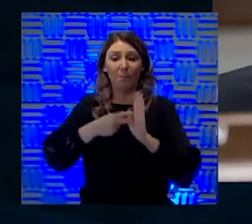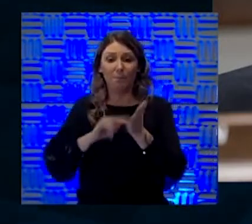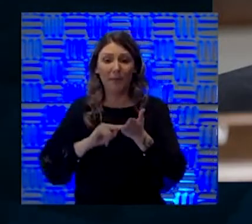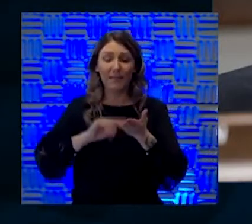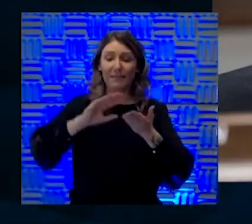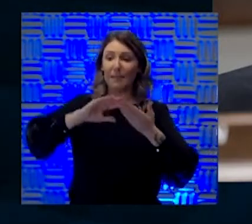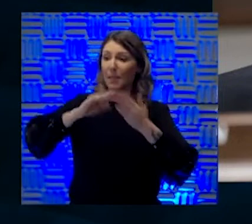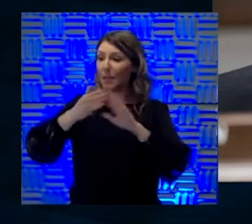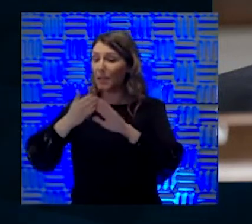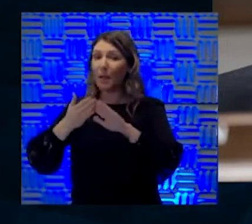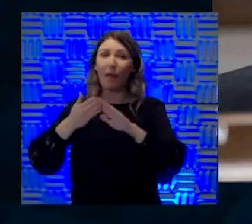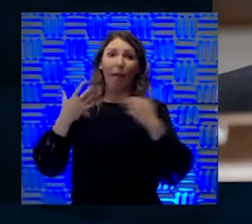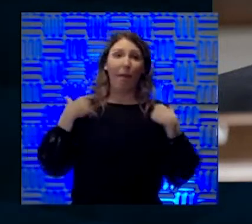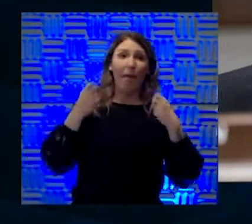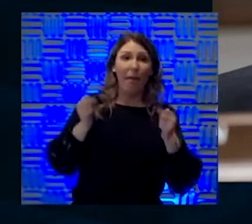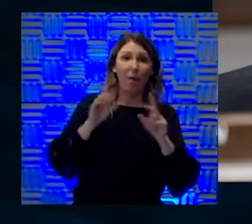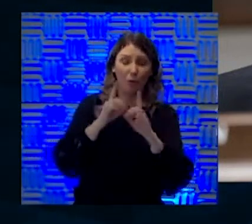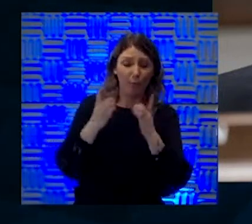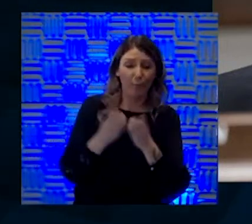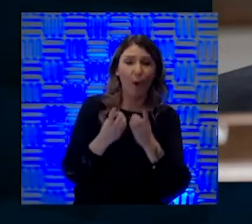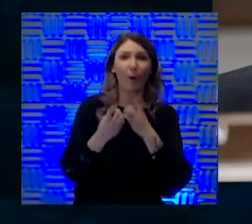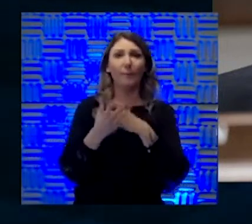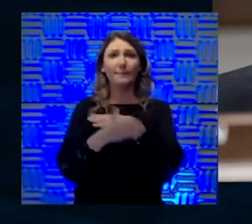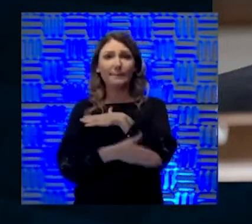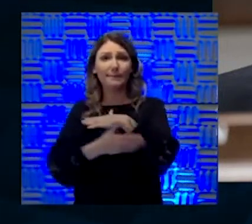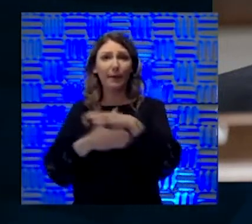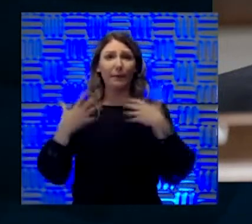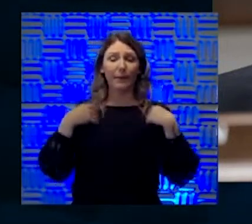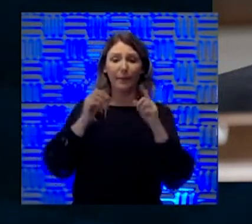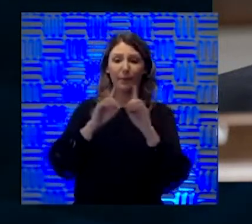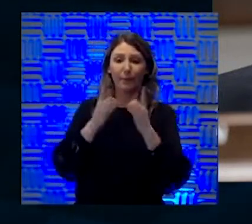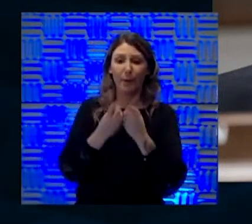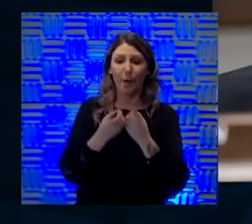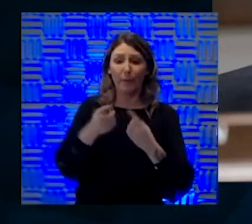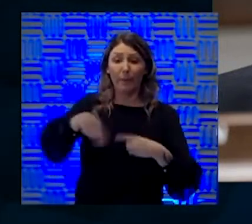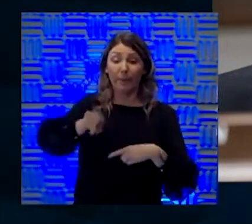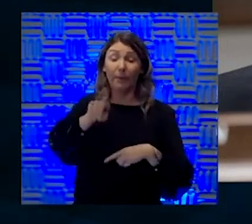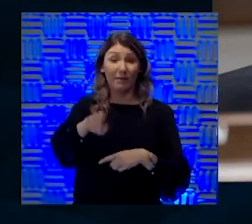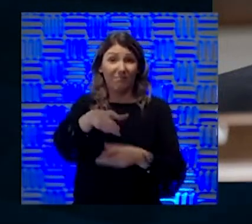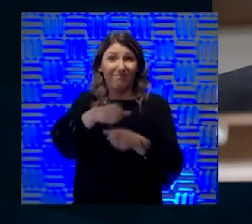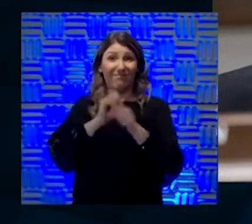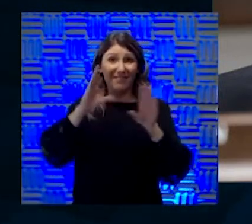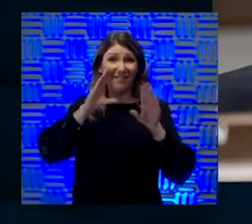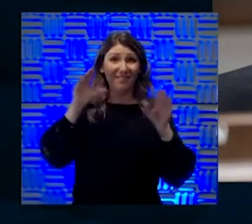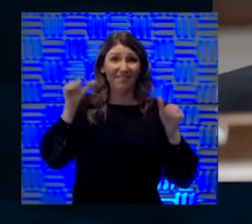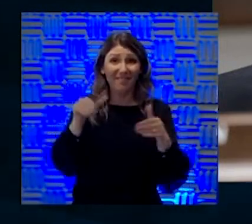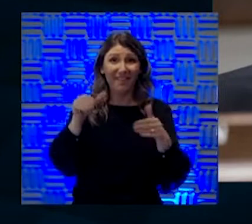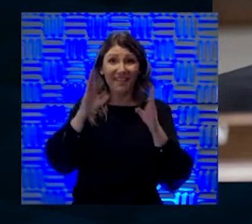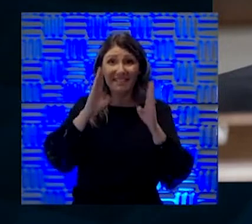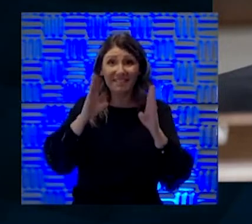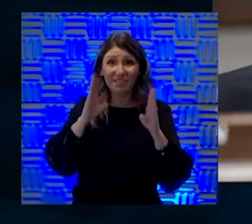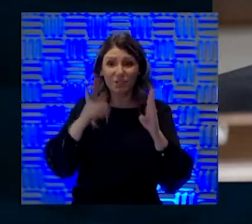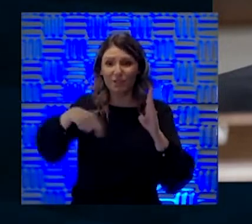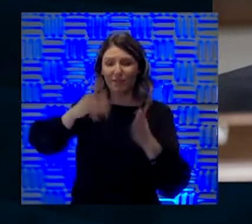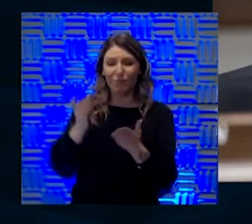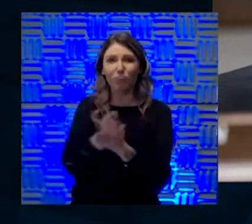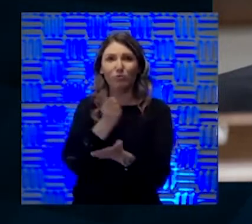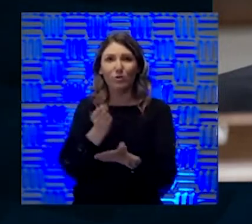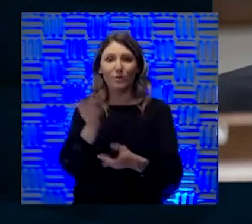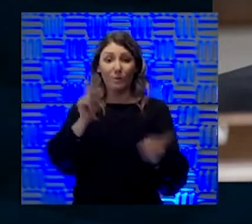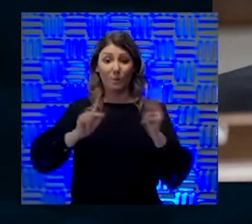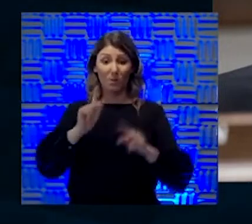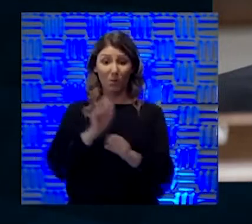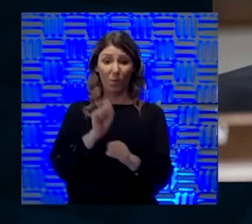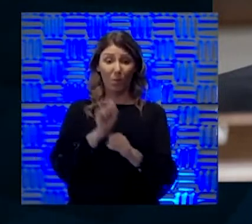departments. They have not received the attention that they deserve, and the people who are working there have a